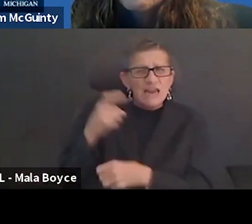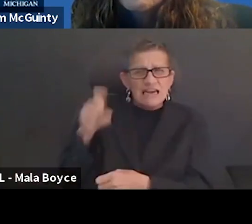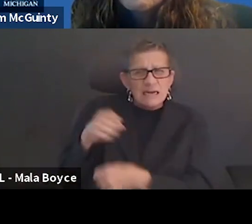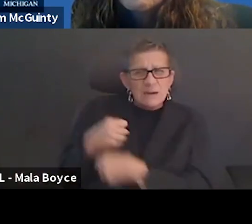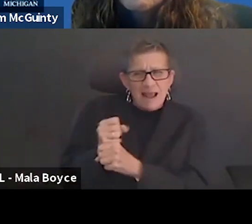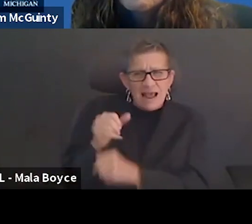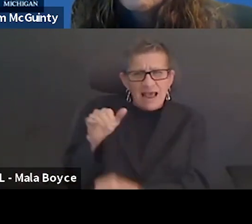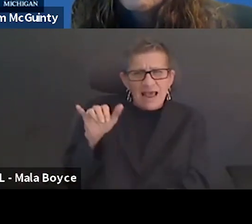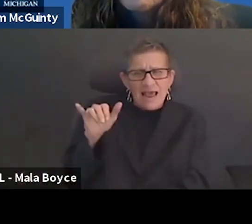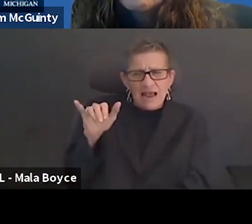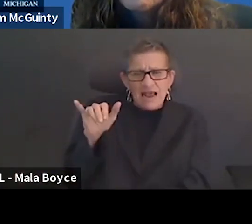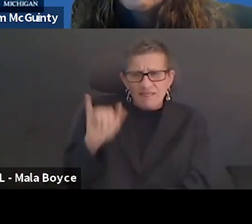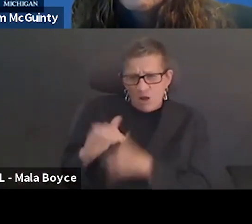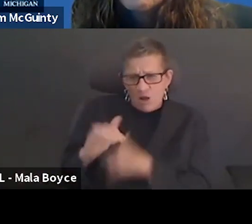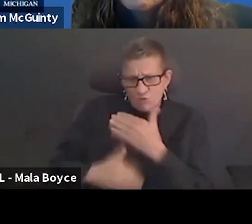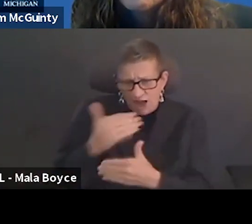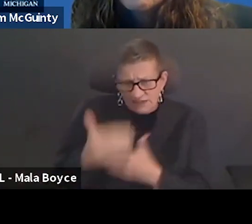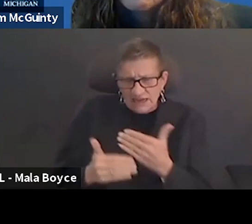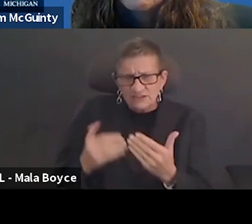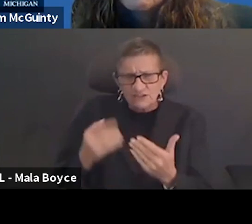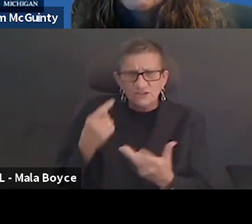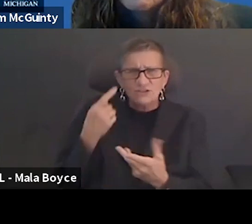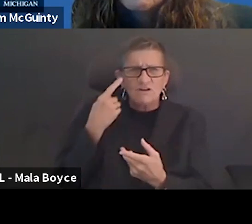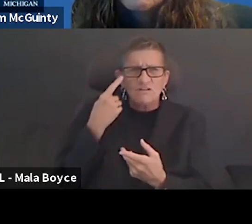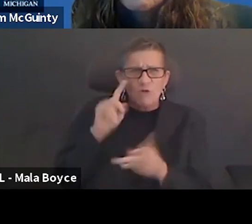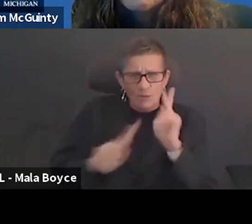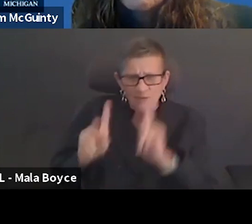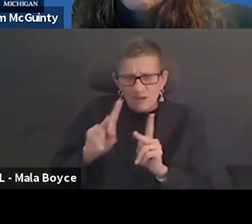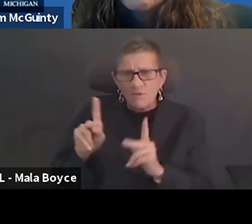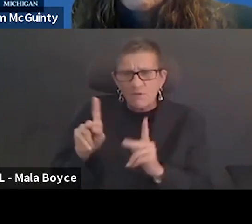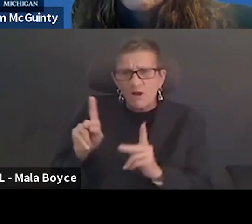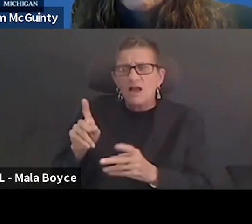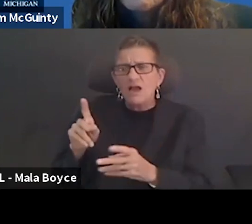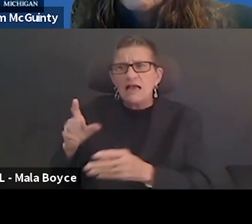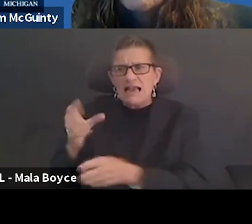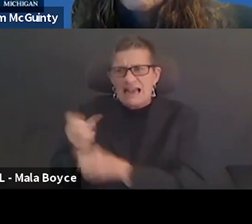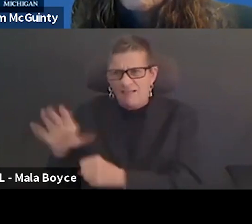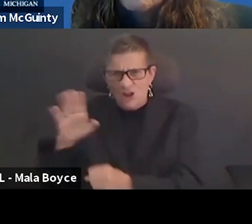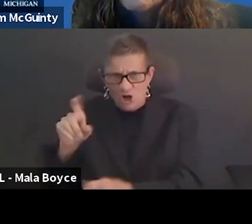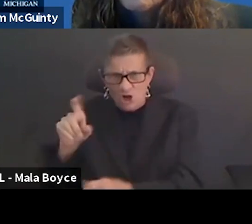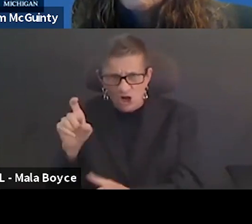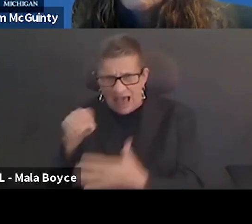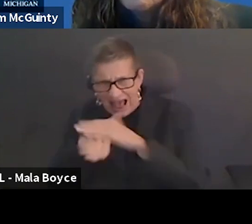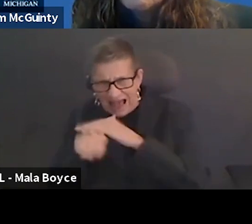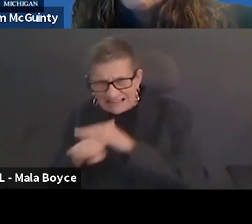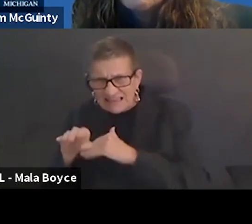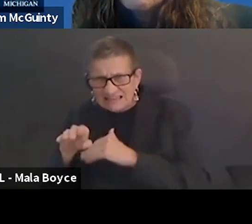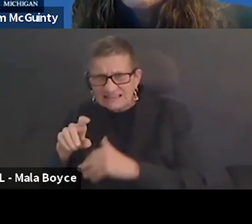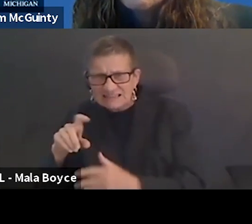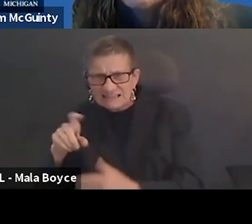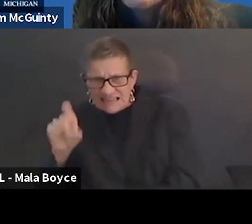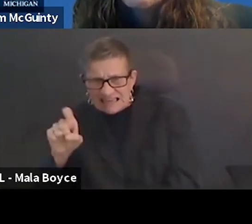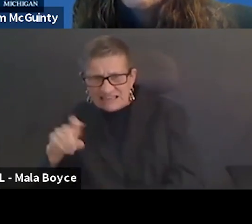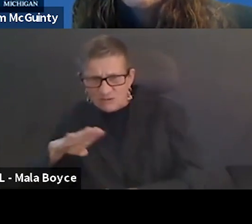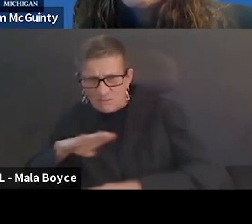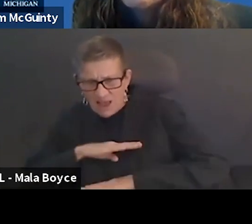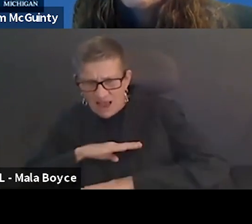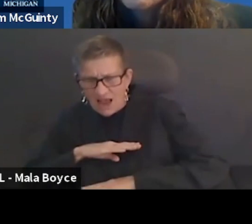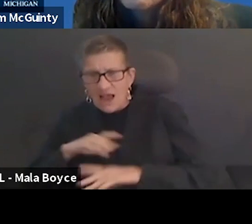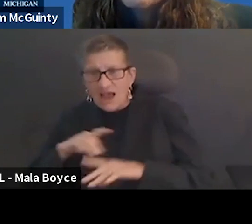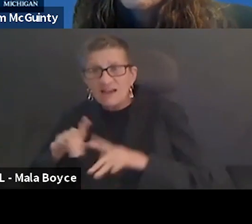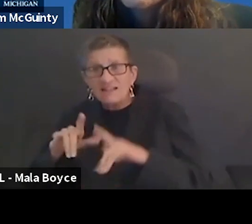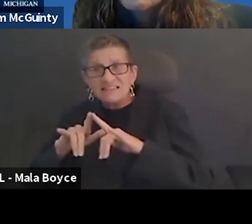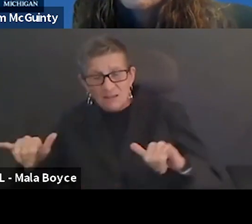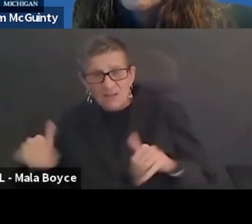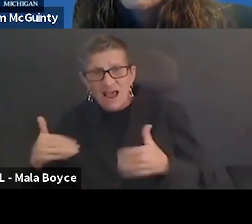process where people can have their access needs met while still maintaining control over